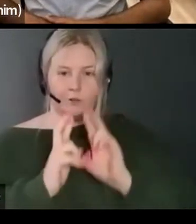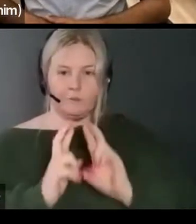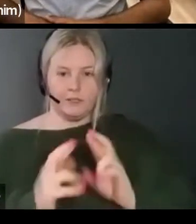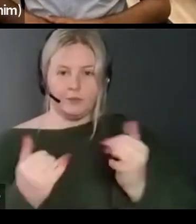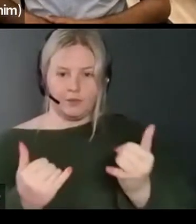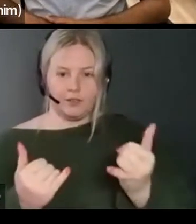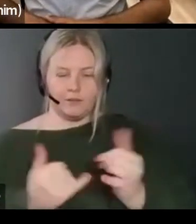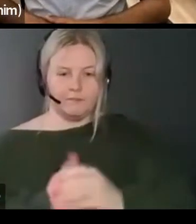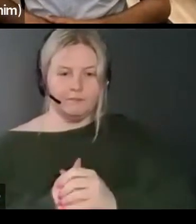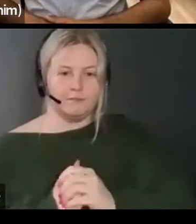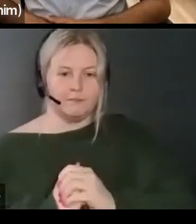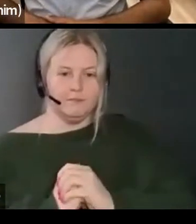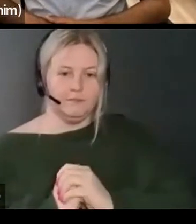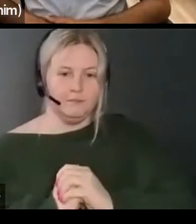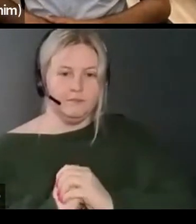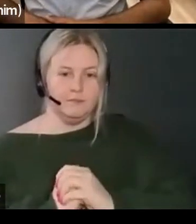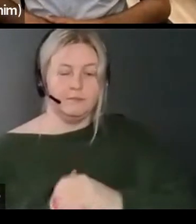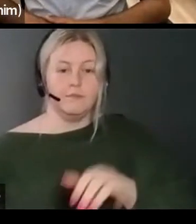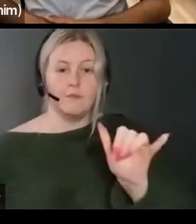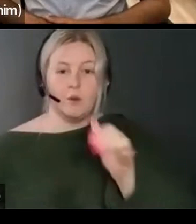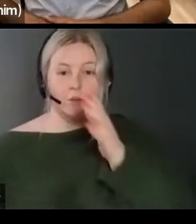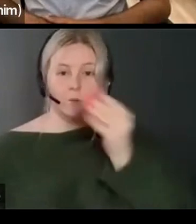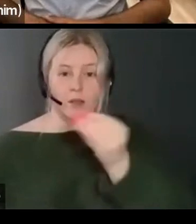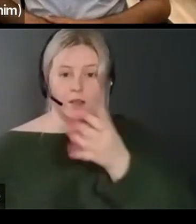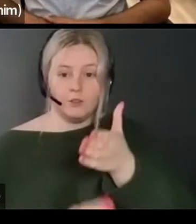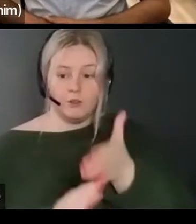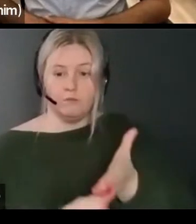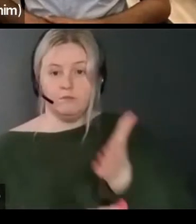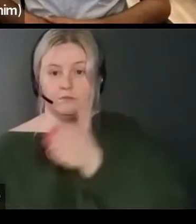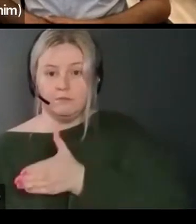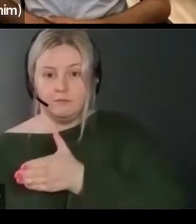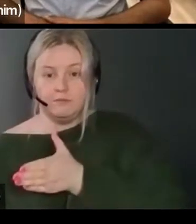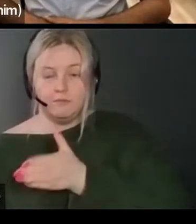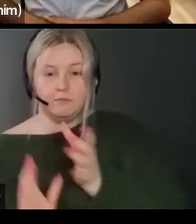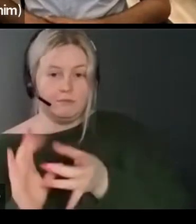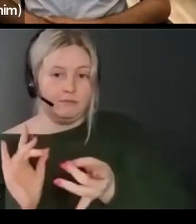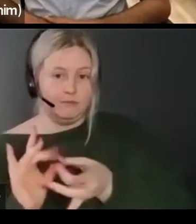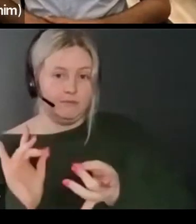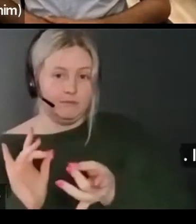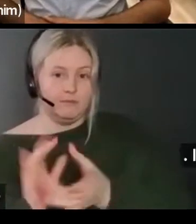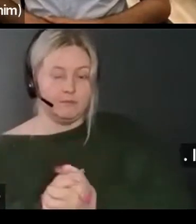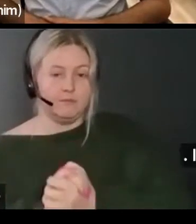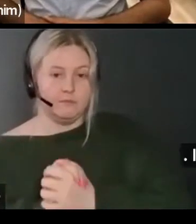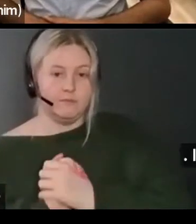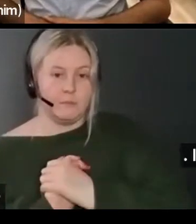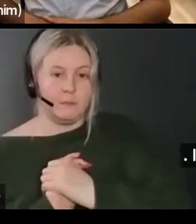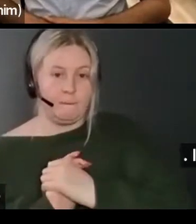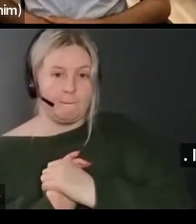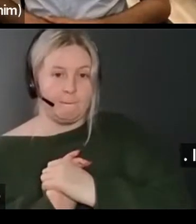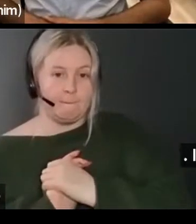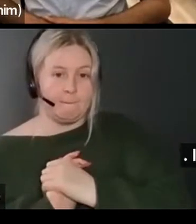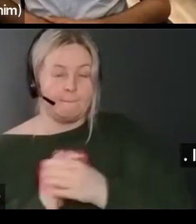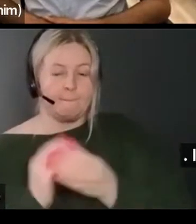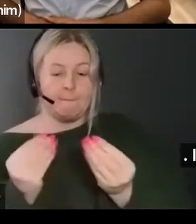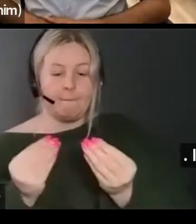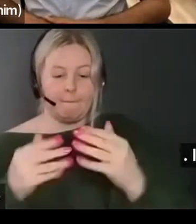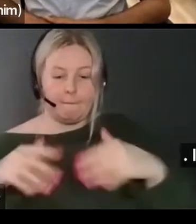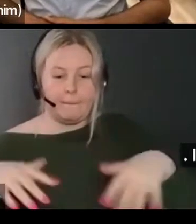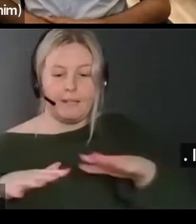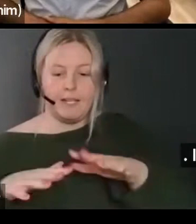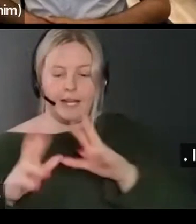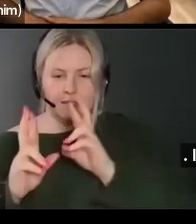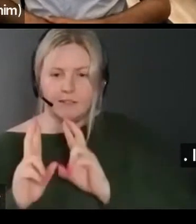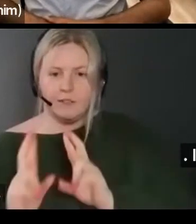just going to preface this by saying that the land acknowledgements are a